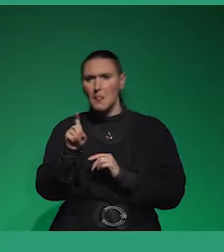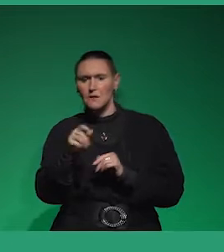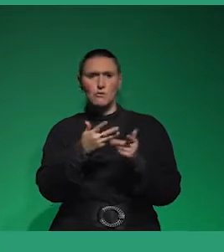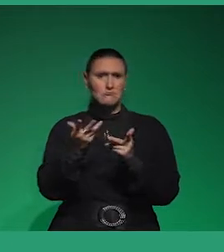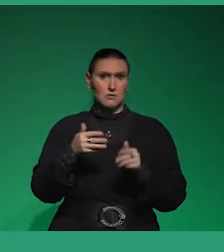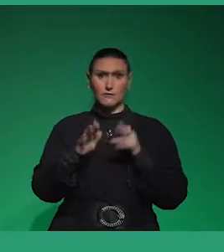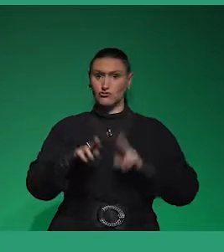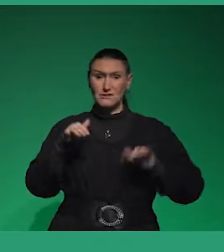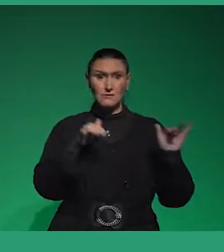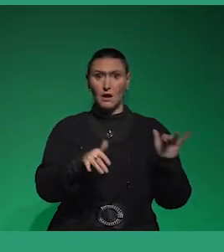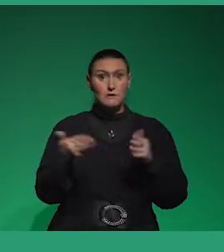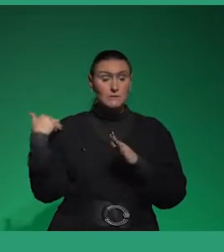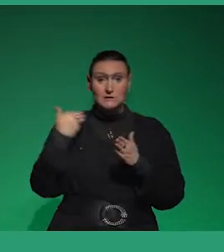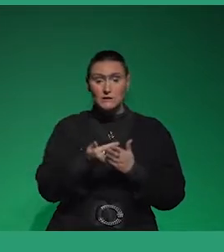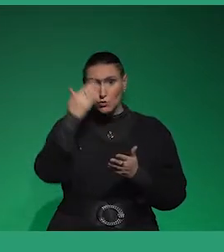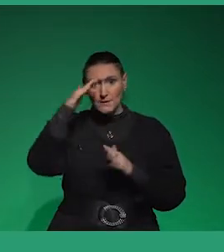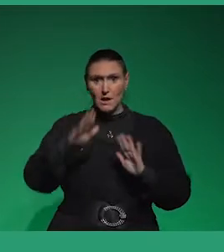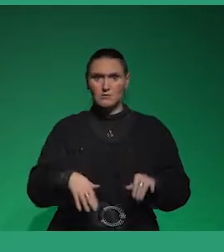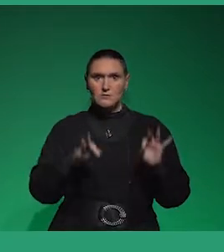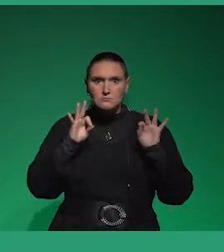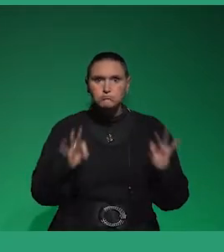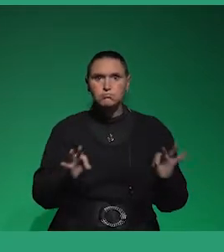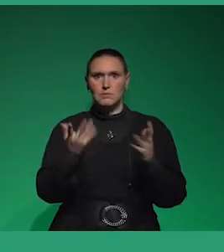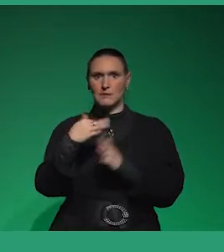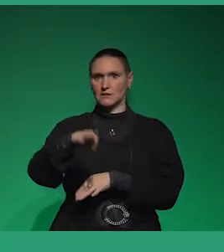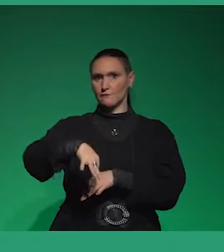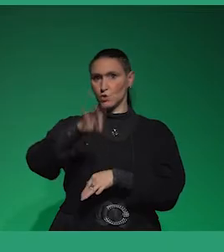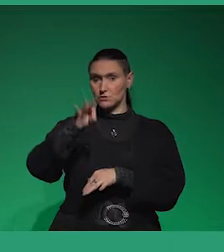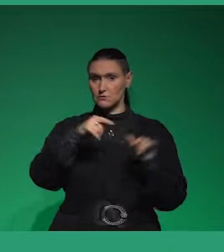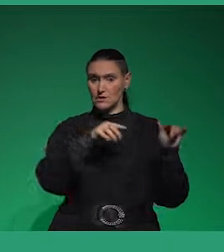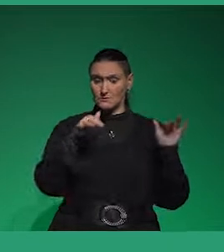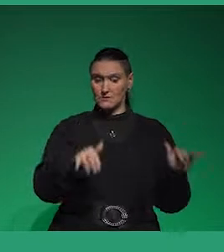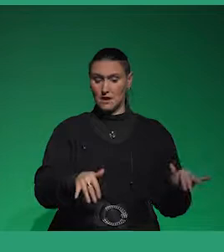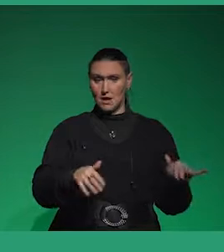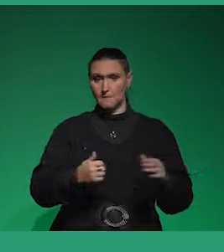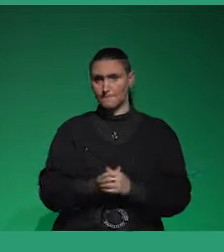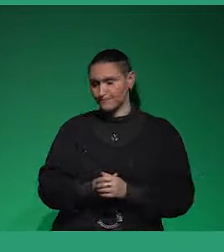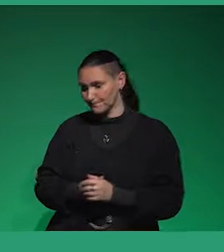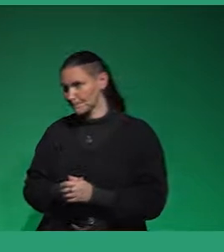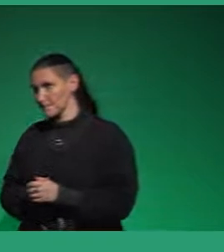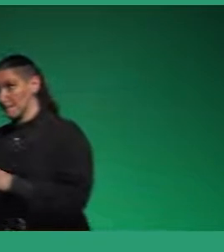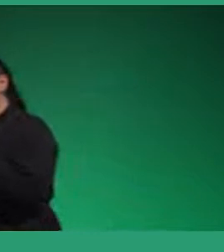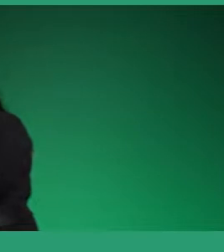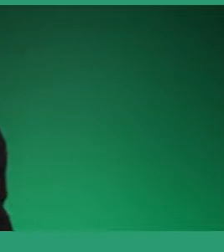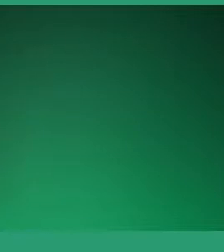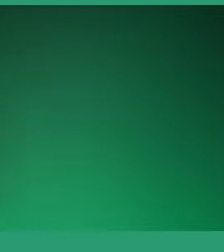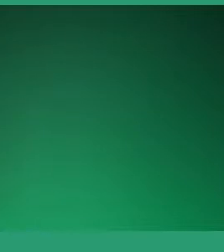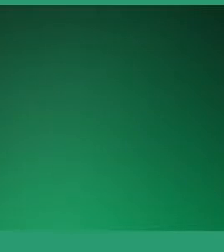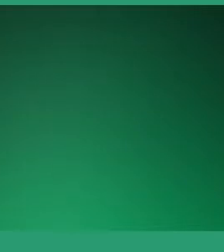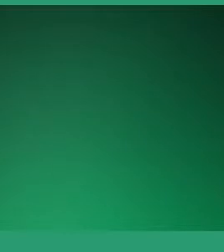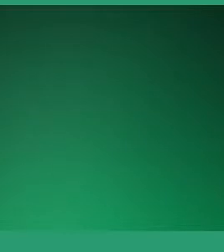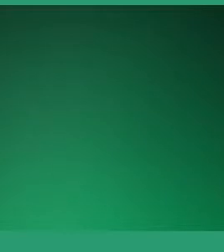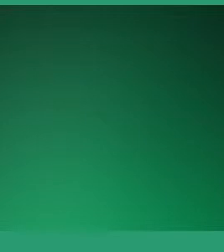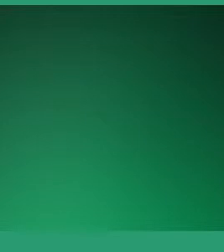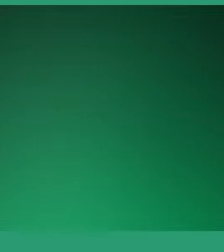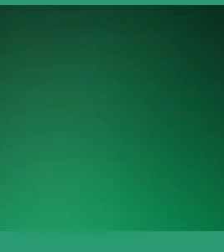were unknown to scientists before we started this project. Some further impressions